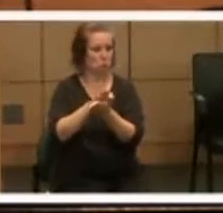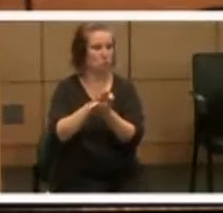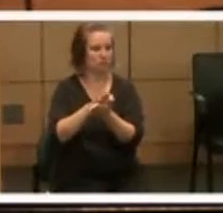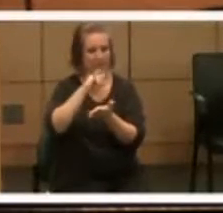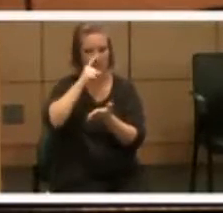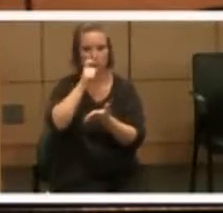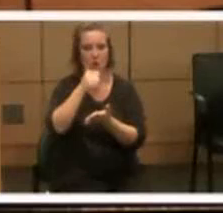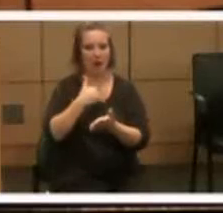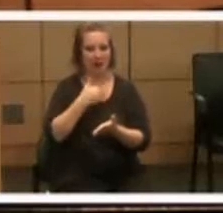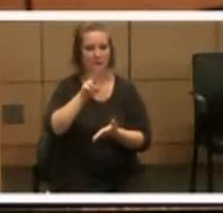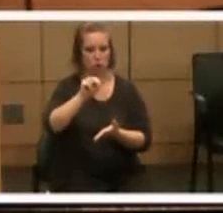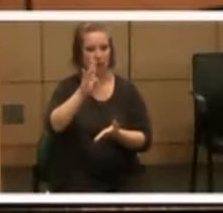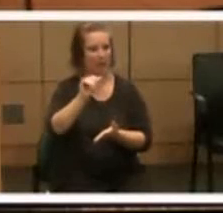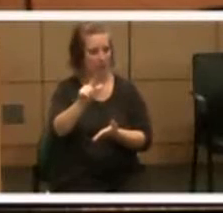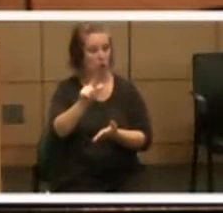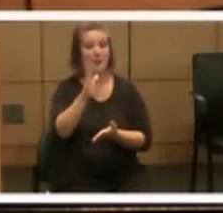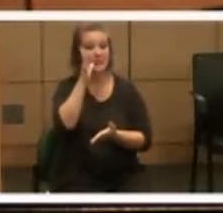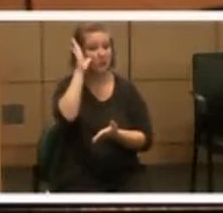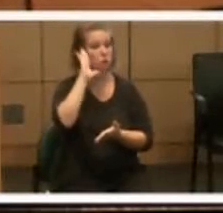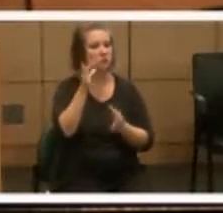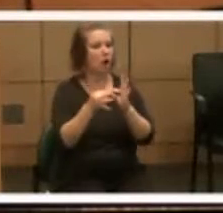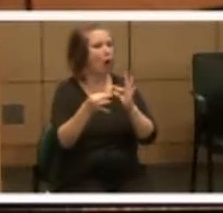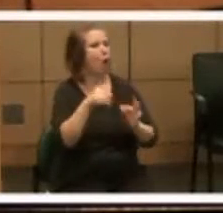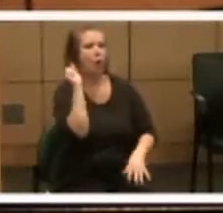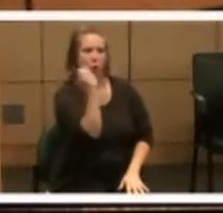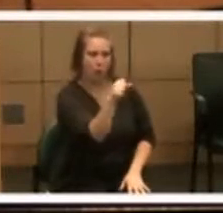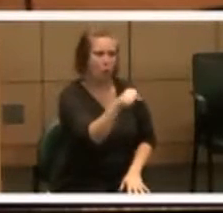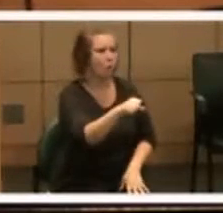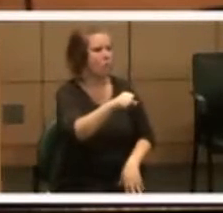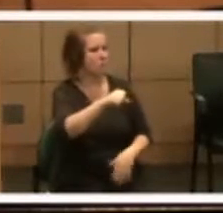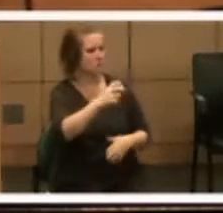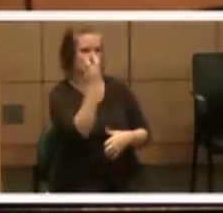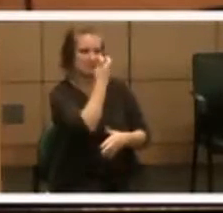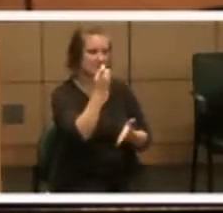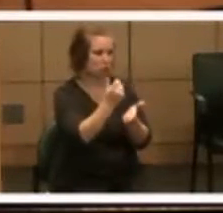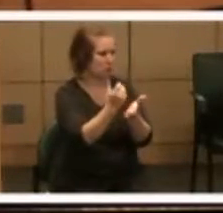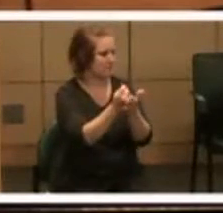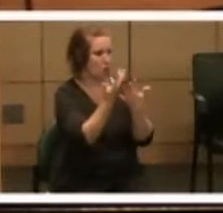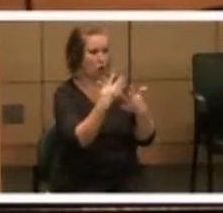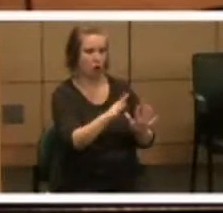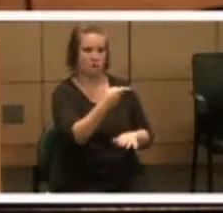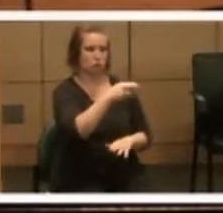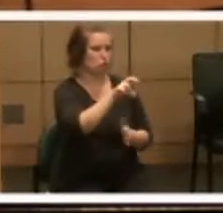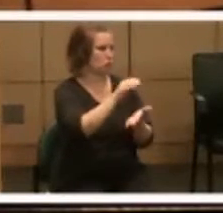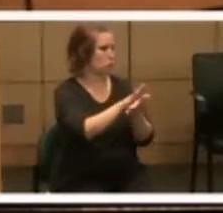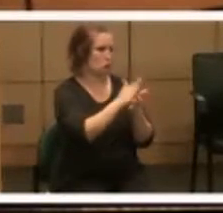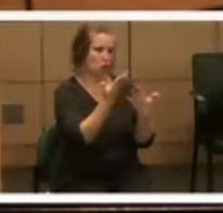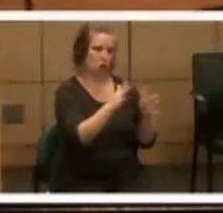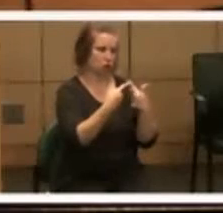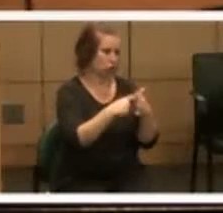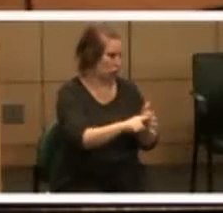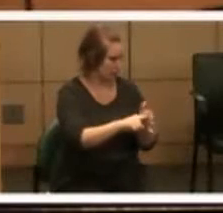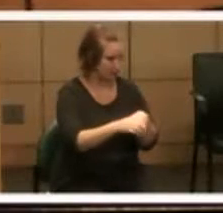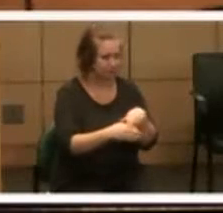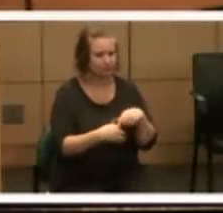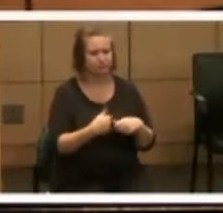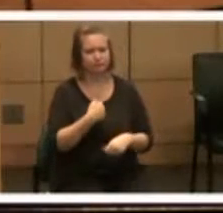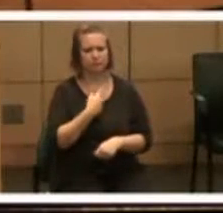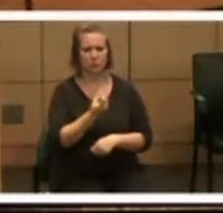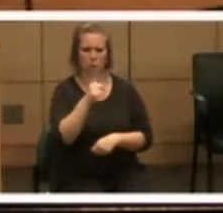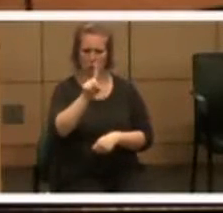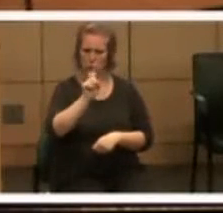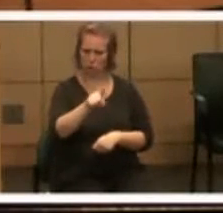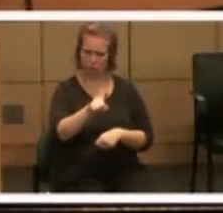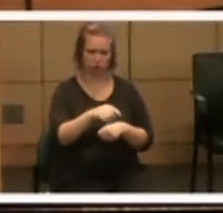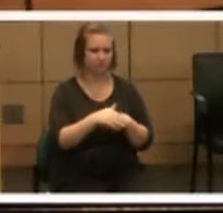unilateral hearing loss. The parents will say, oh yeah, had speech therapy as a preschooler. One question I had, and I think